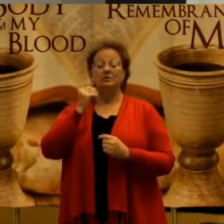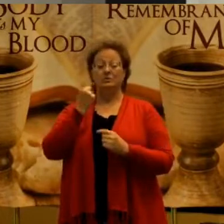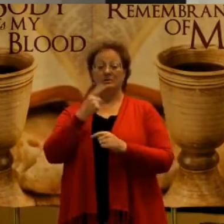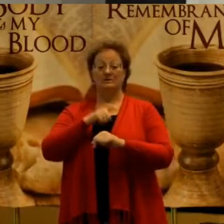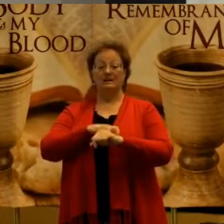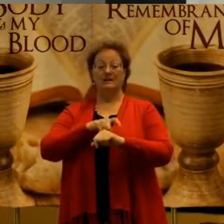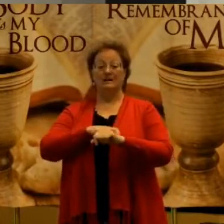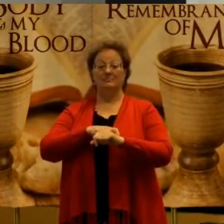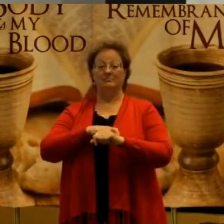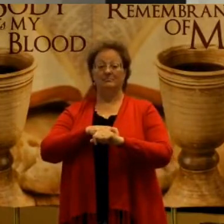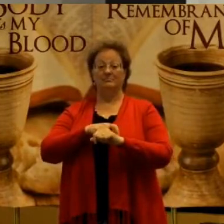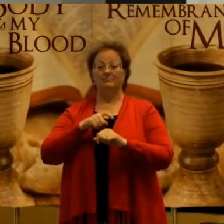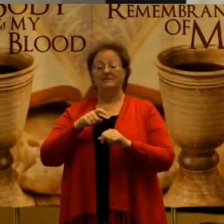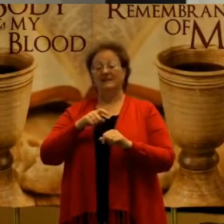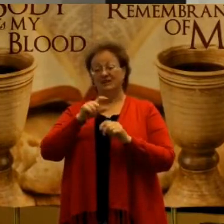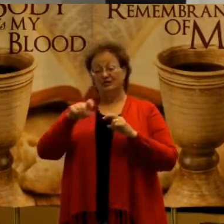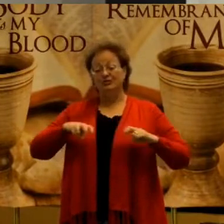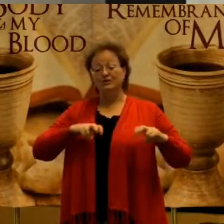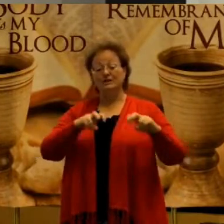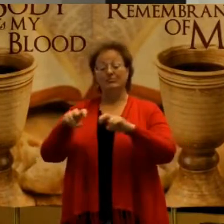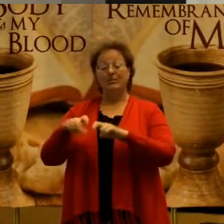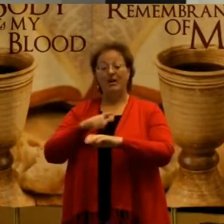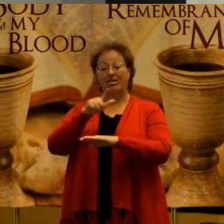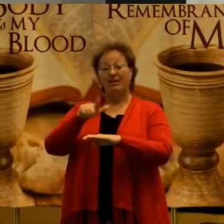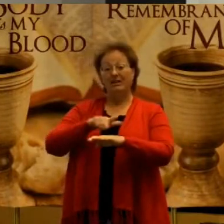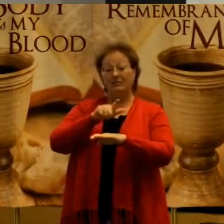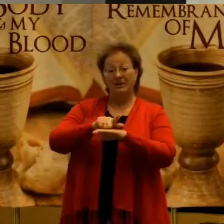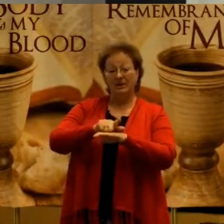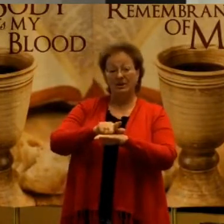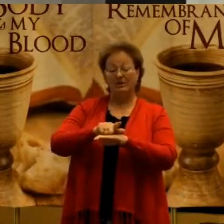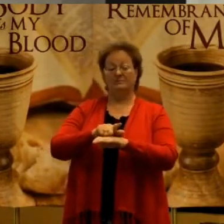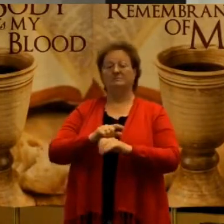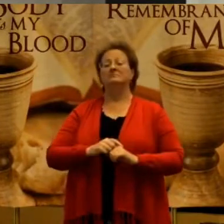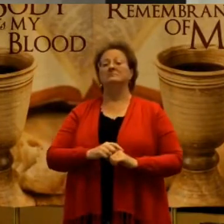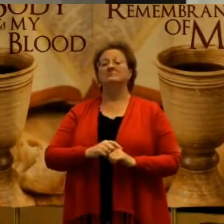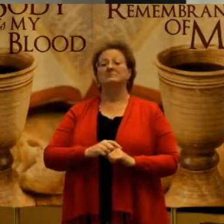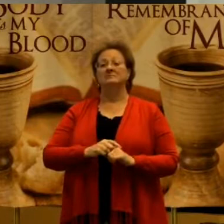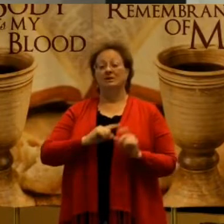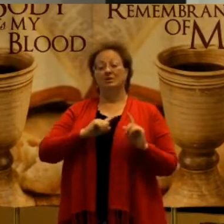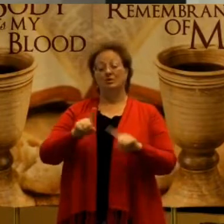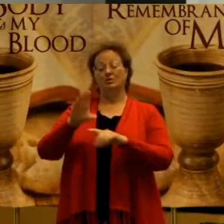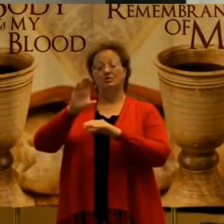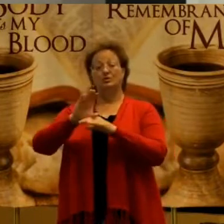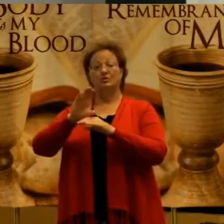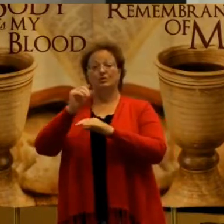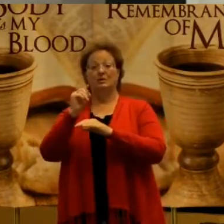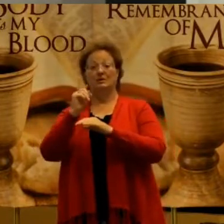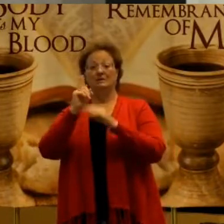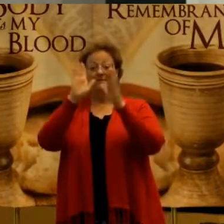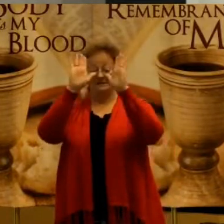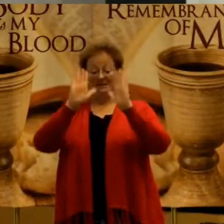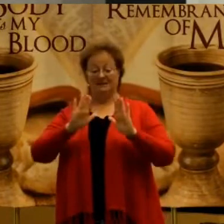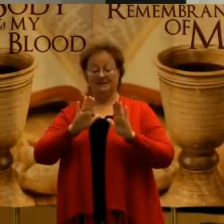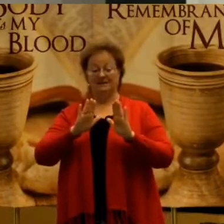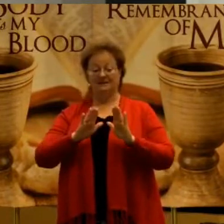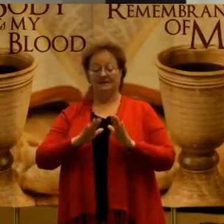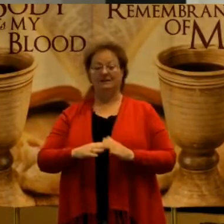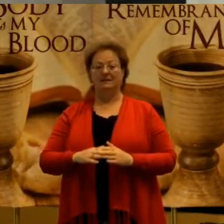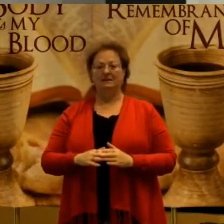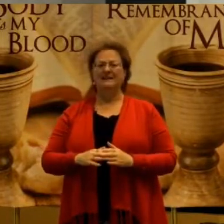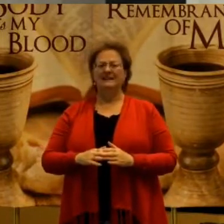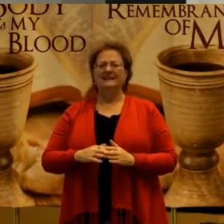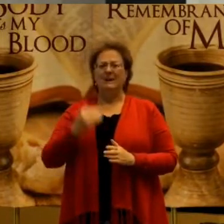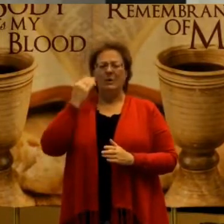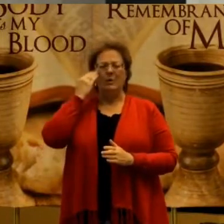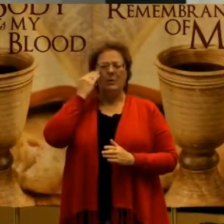mission trip in Liberia. Our team was heading to a church one Sunday morning, and we prepared to drive through what we